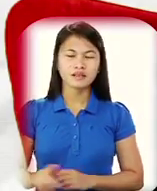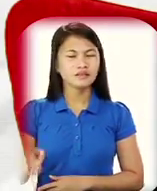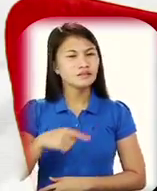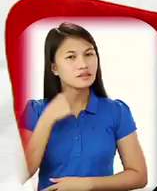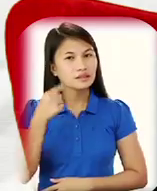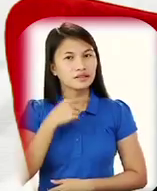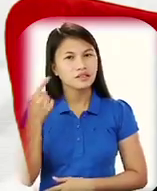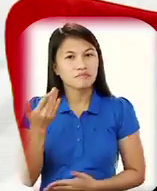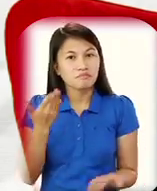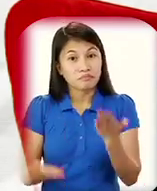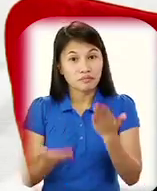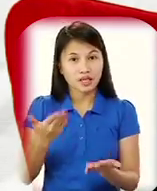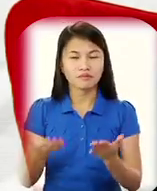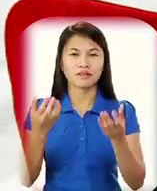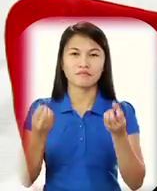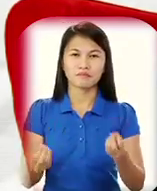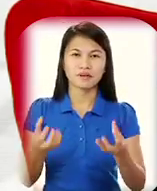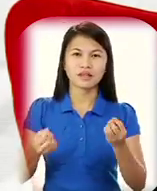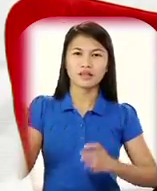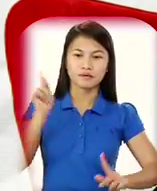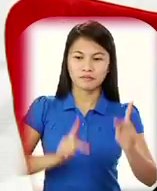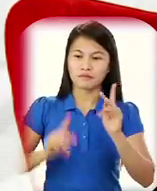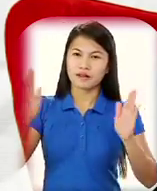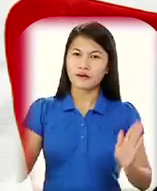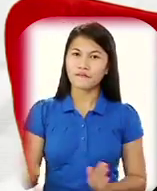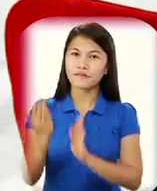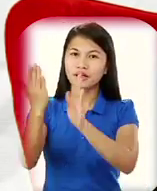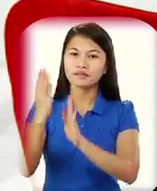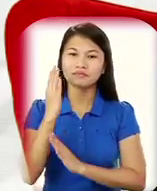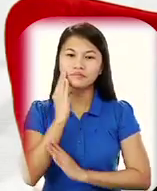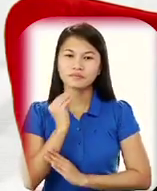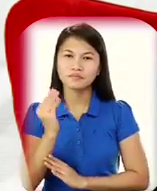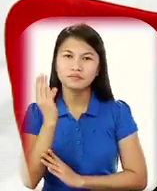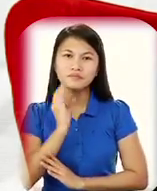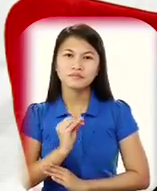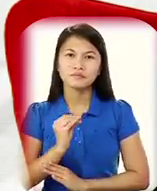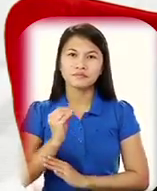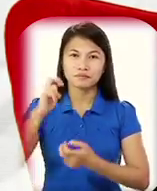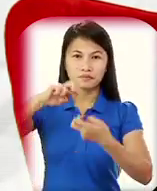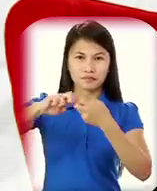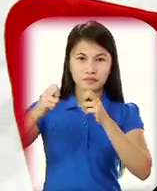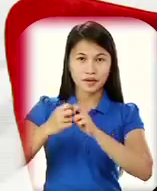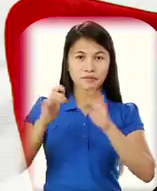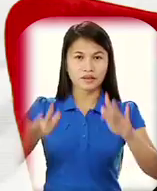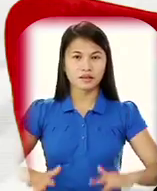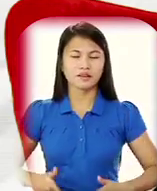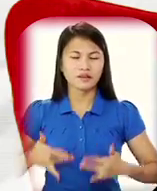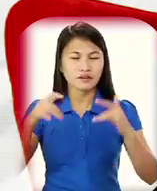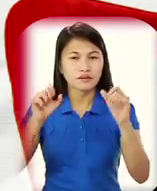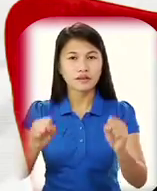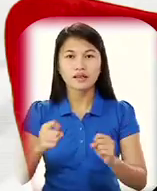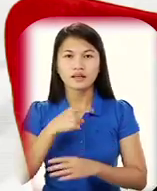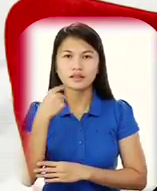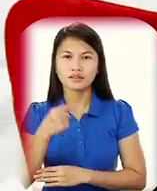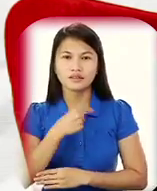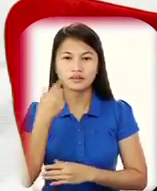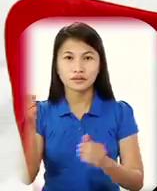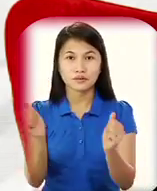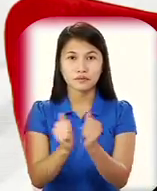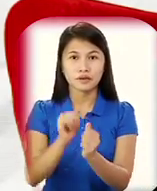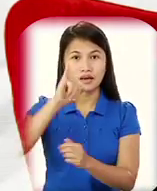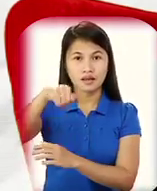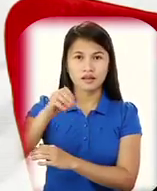I say, maybe many people facing tribulations in life can